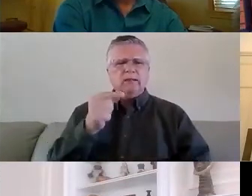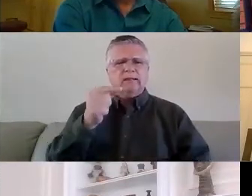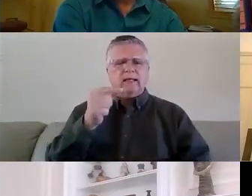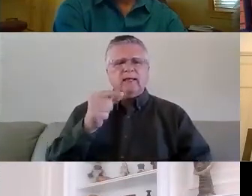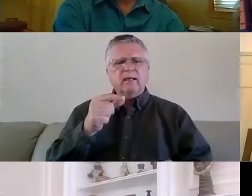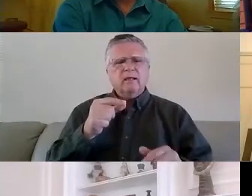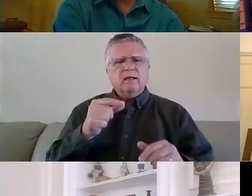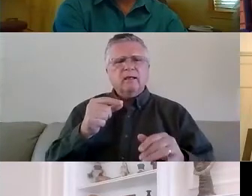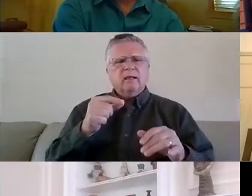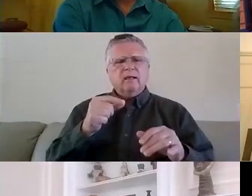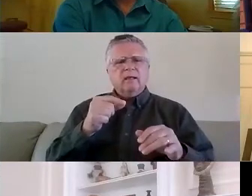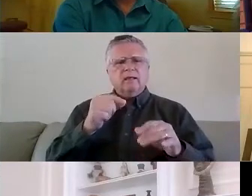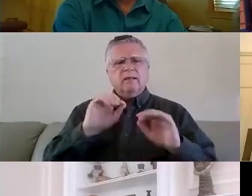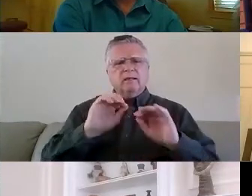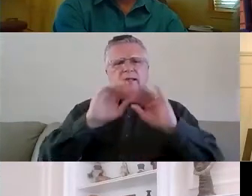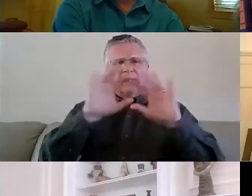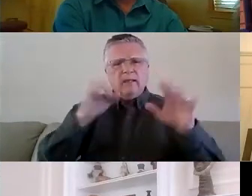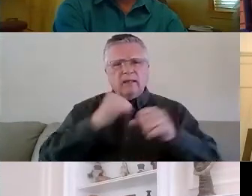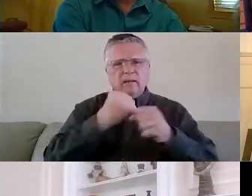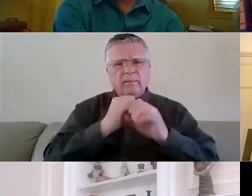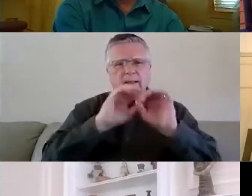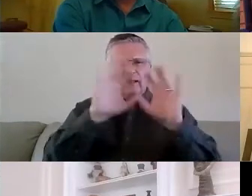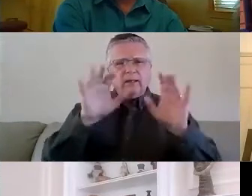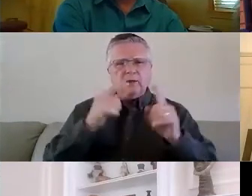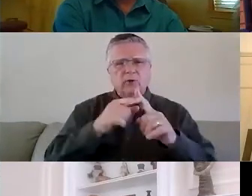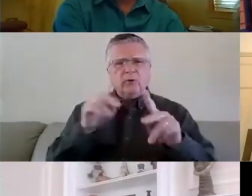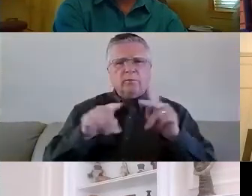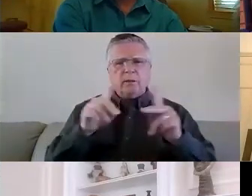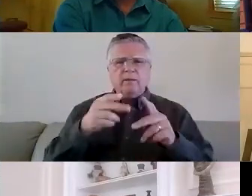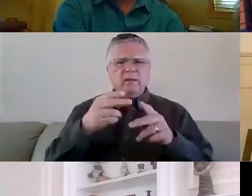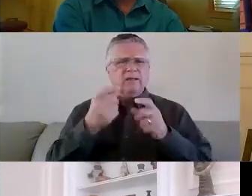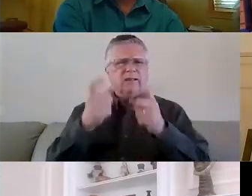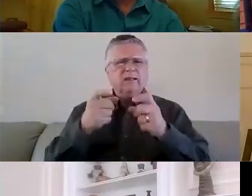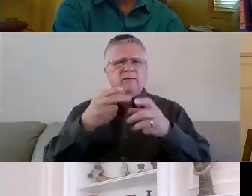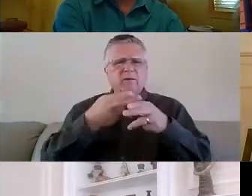confused, just give a brief description, and